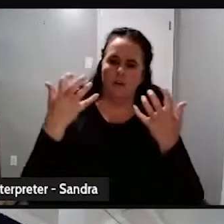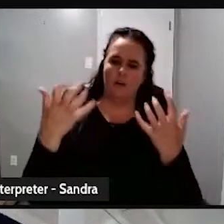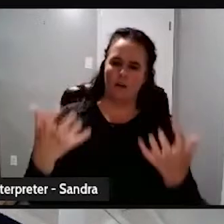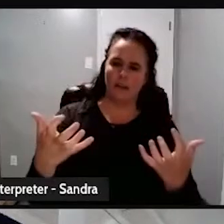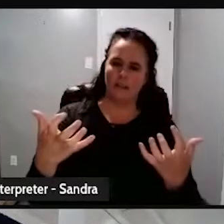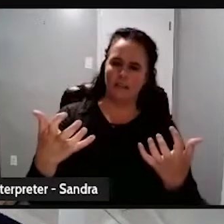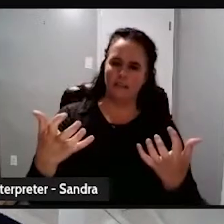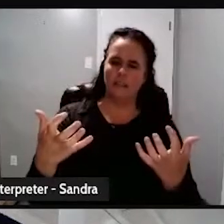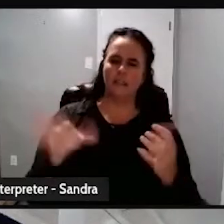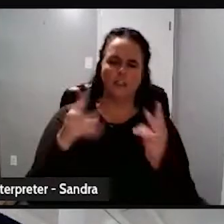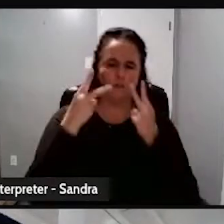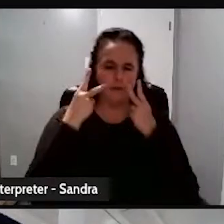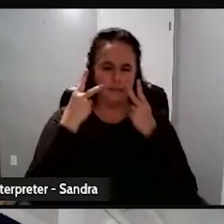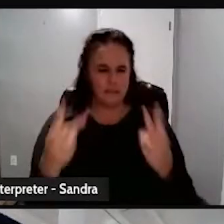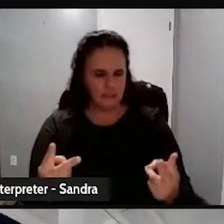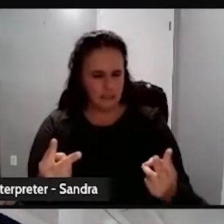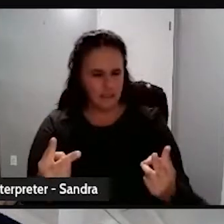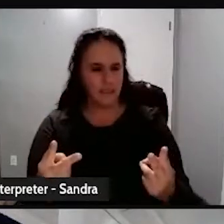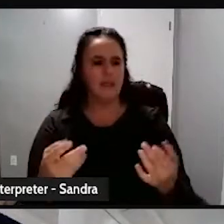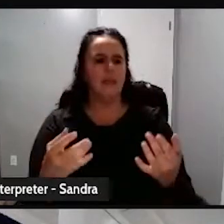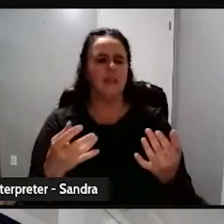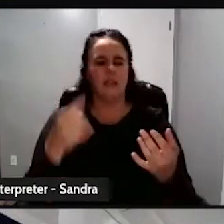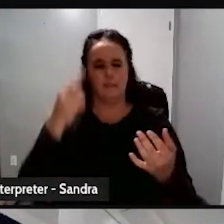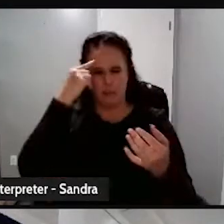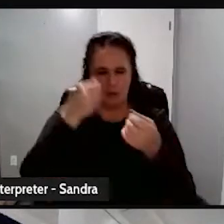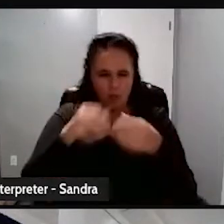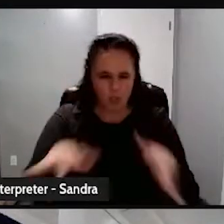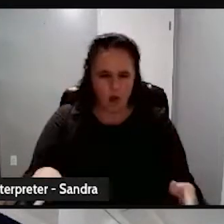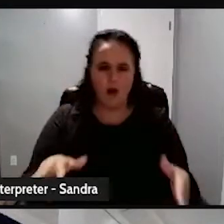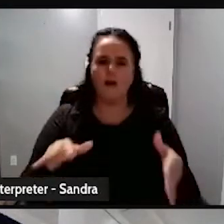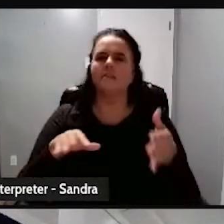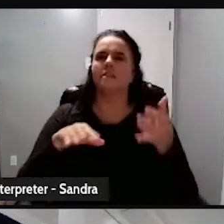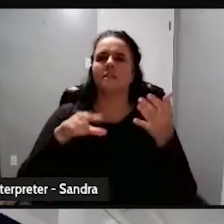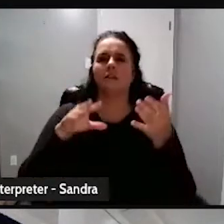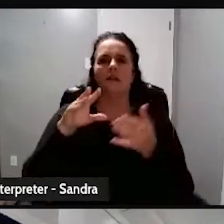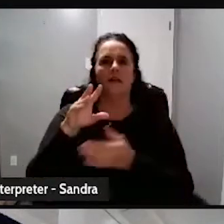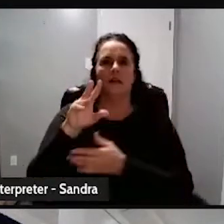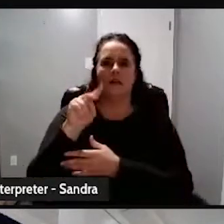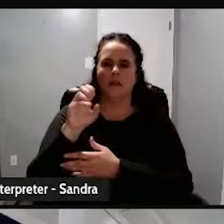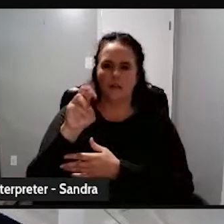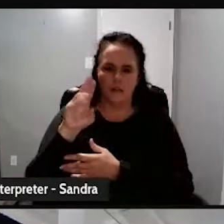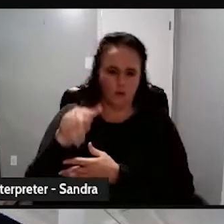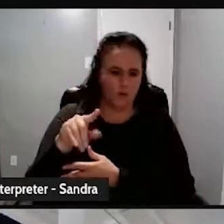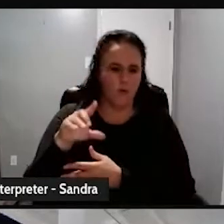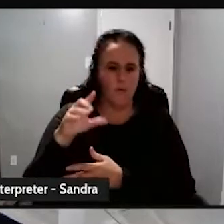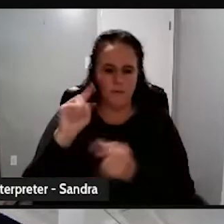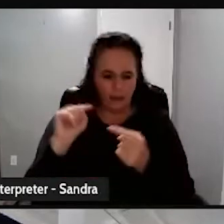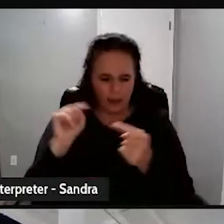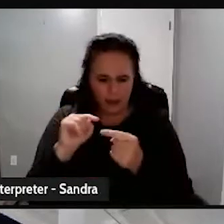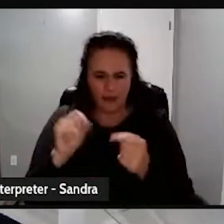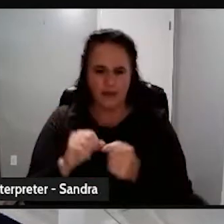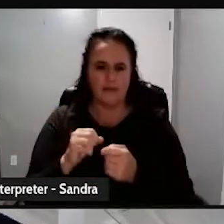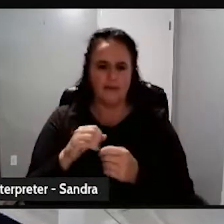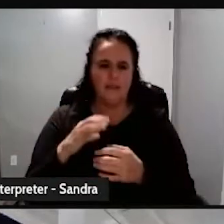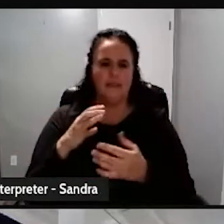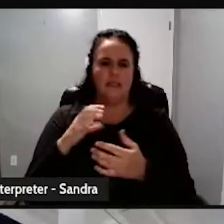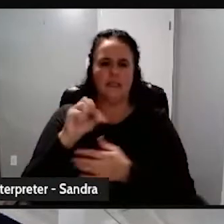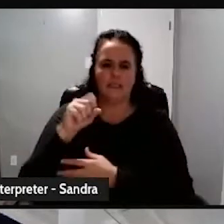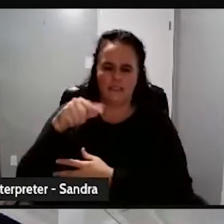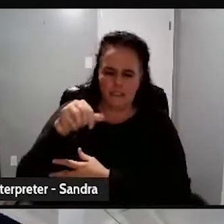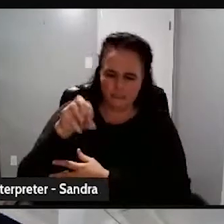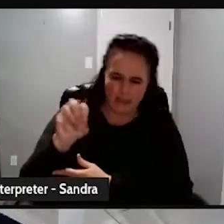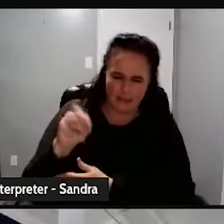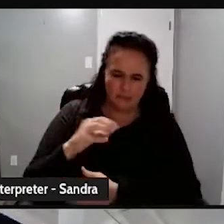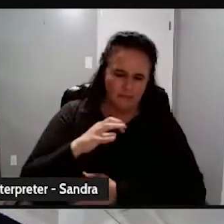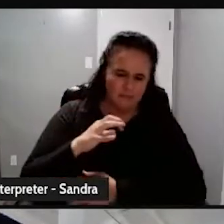of neuropathy, memory loss, spasms, and depression. While oil painting